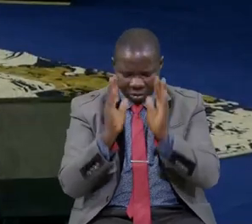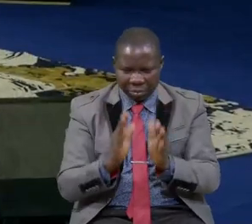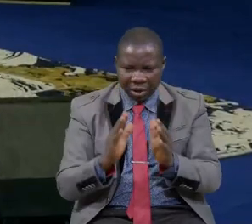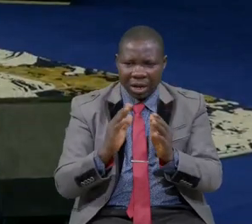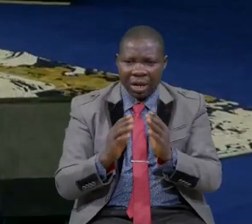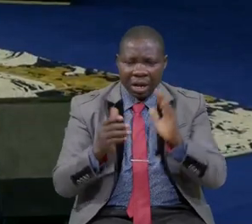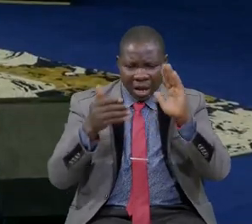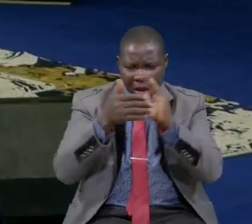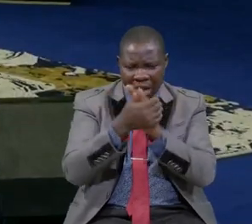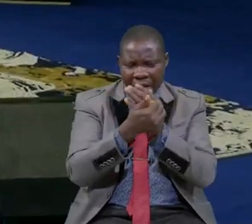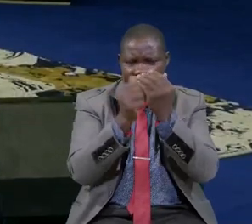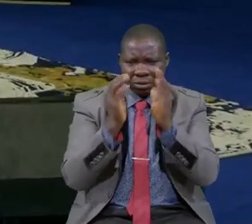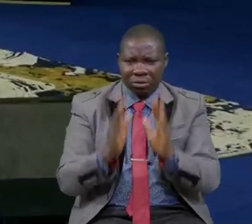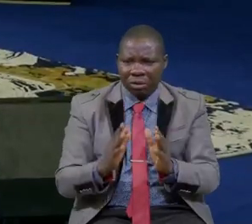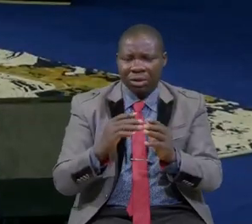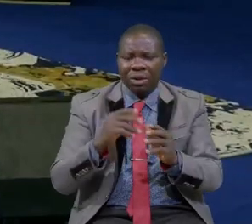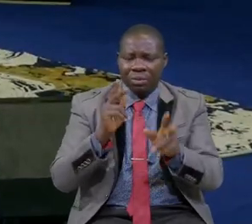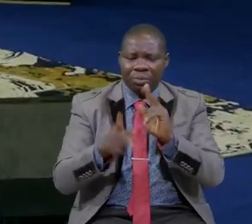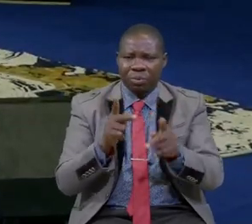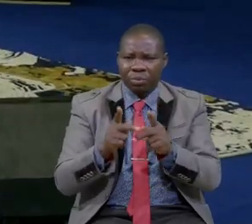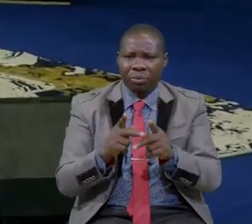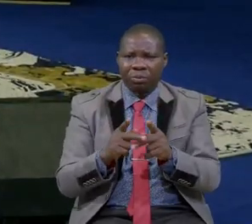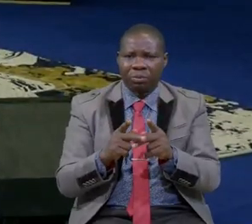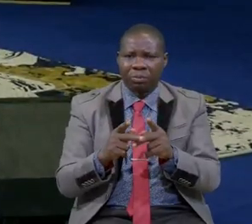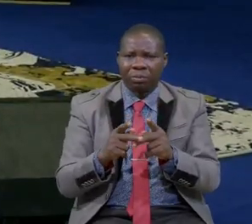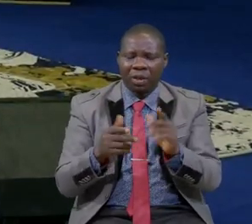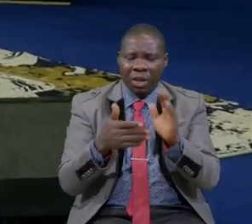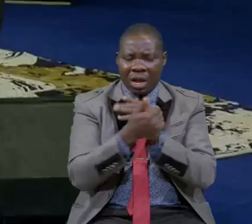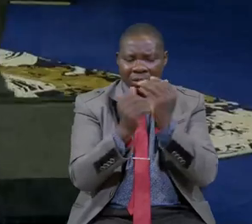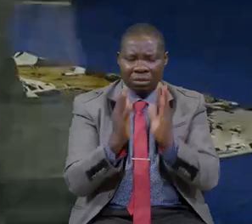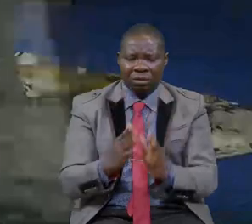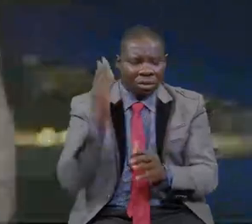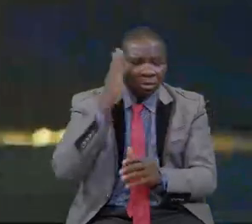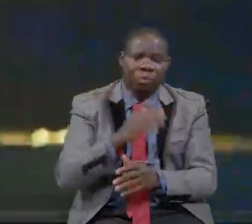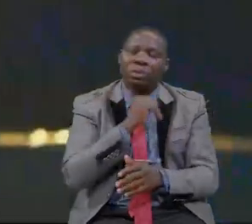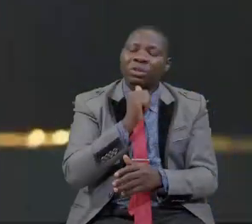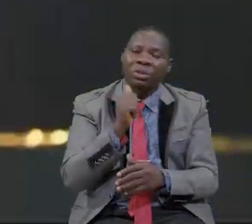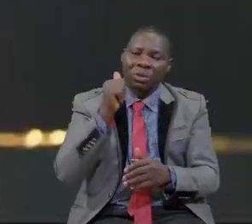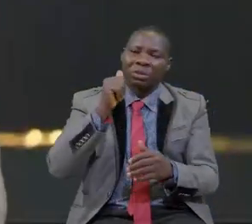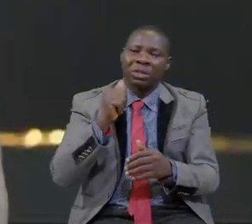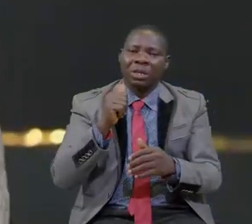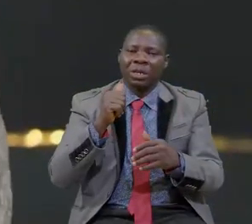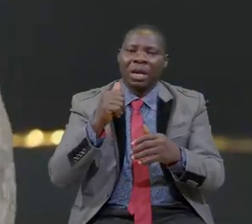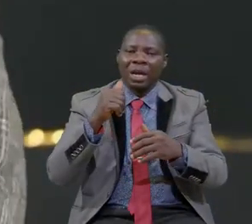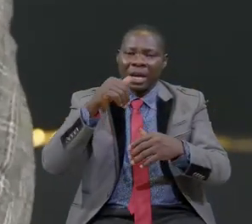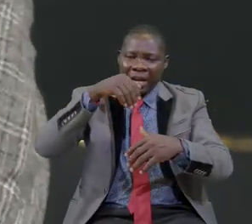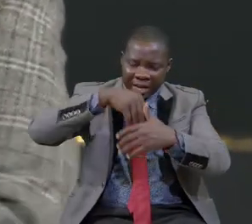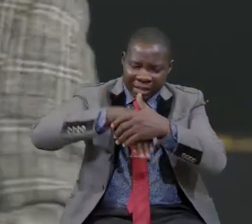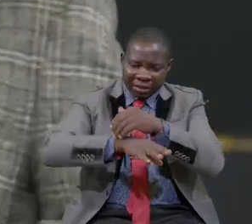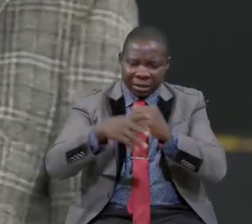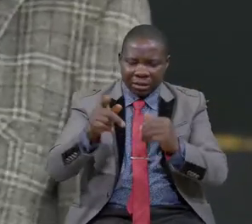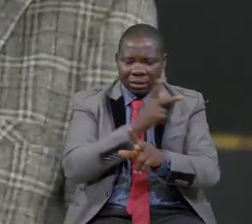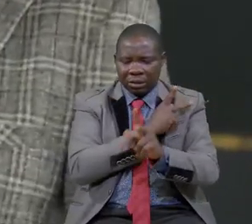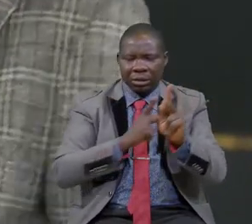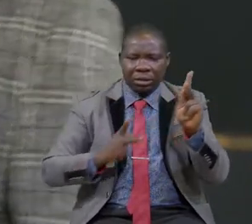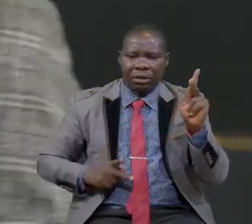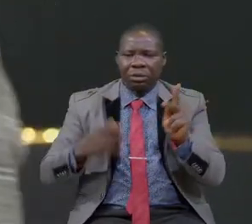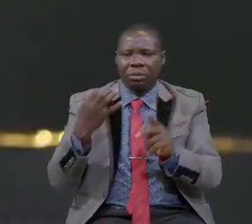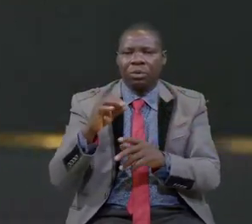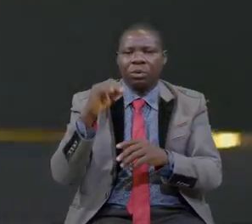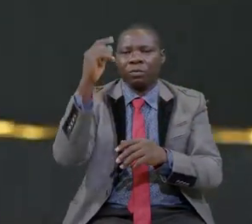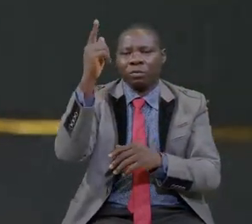people, adulteresses, adulterers will not get to the kingdom of God. Why do we come